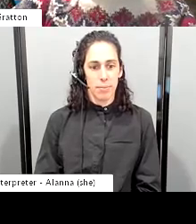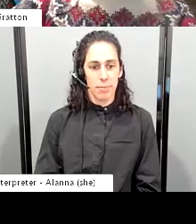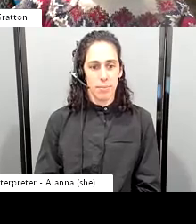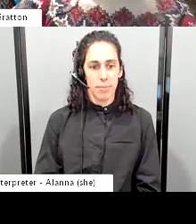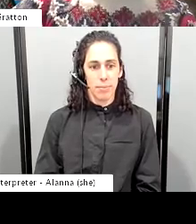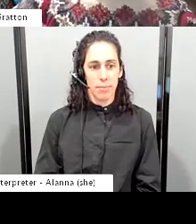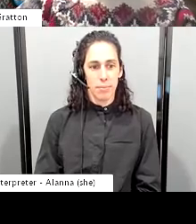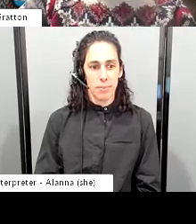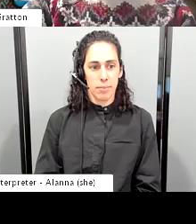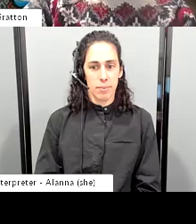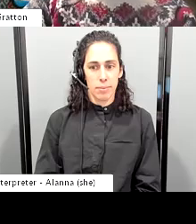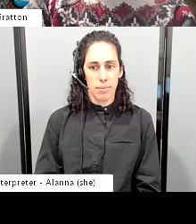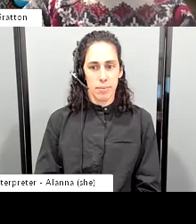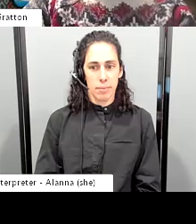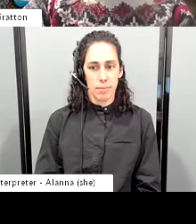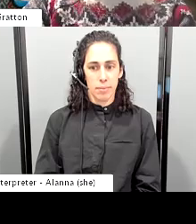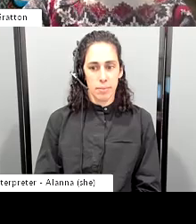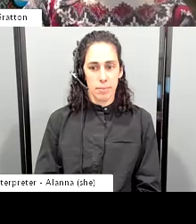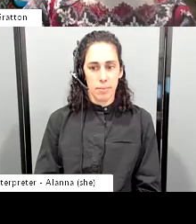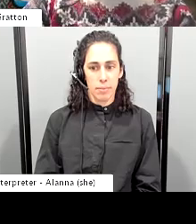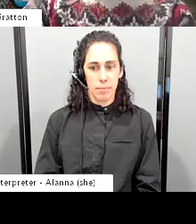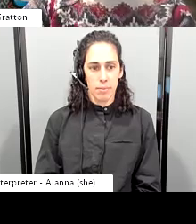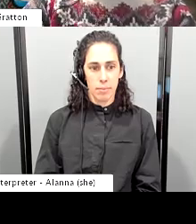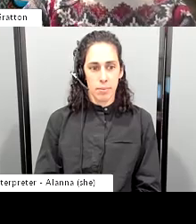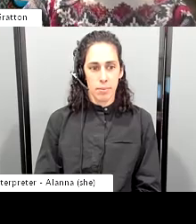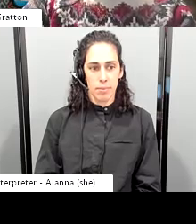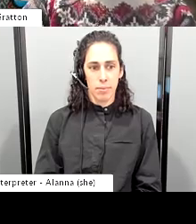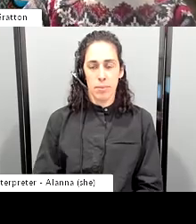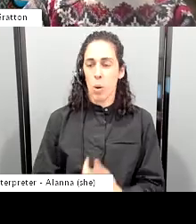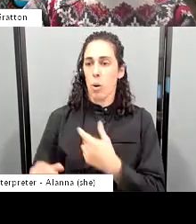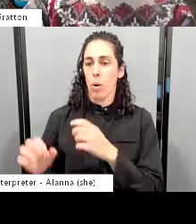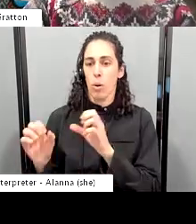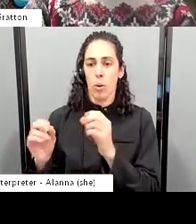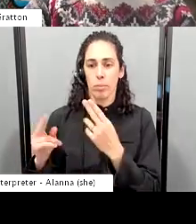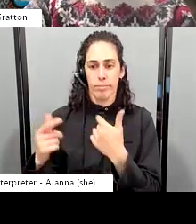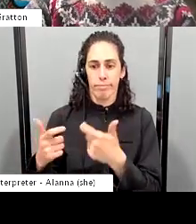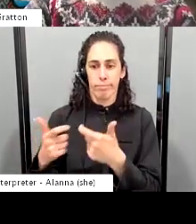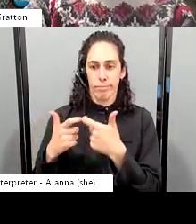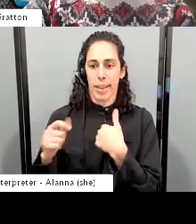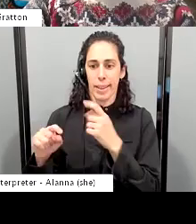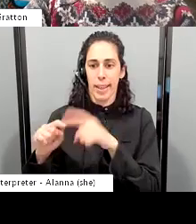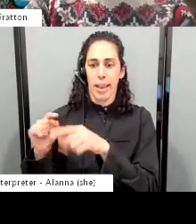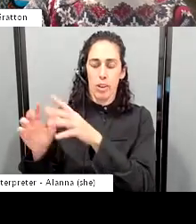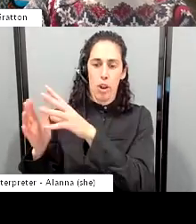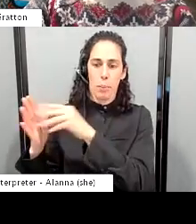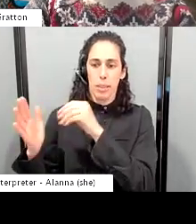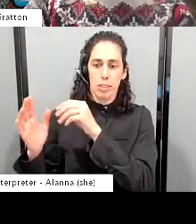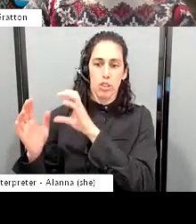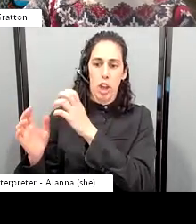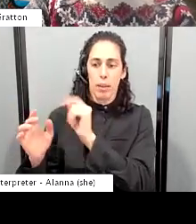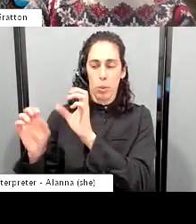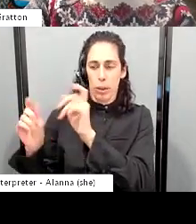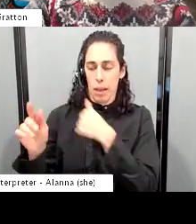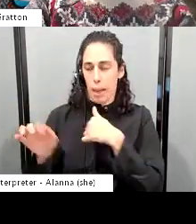Oh, I know why. It's because I'm not allowed to copy from the chat. So I'm just say tactful way